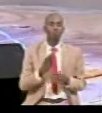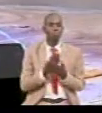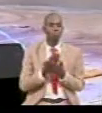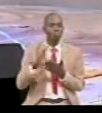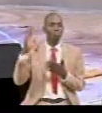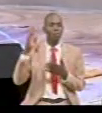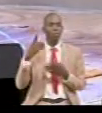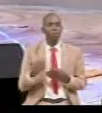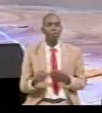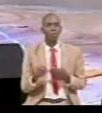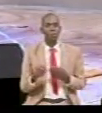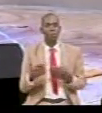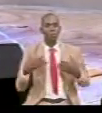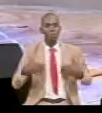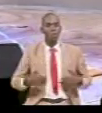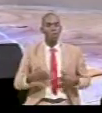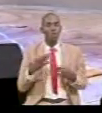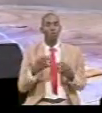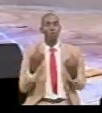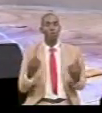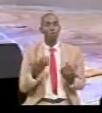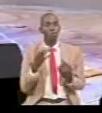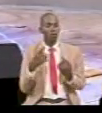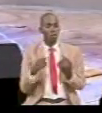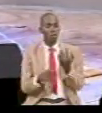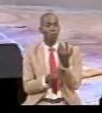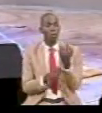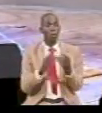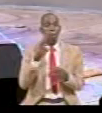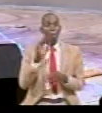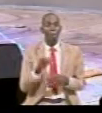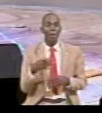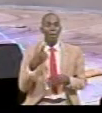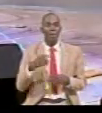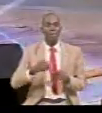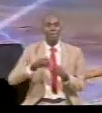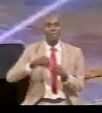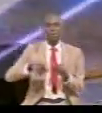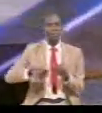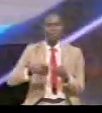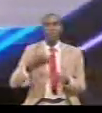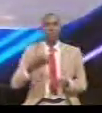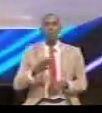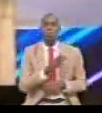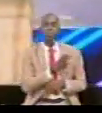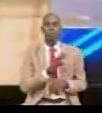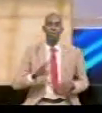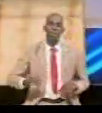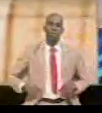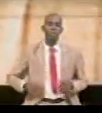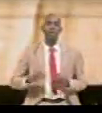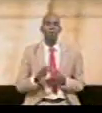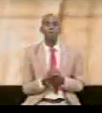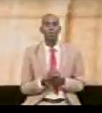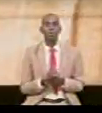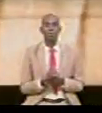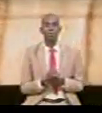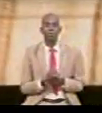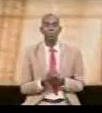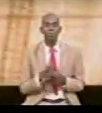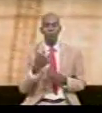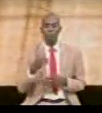of sins of the flesh by the circumcision of Christ.